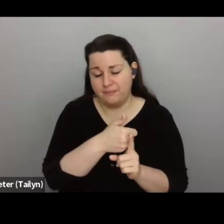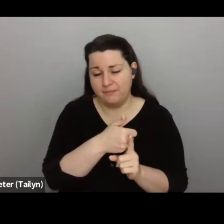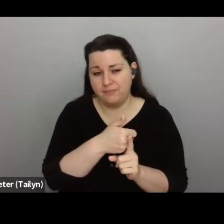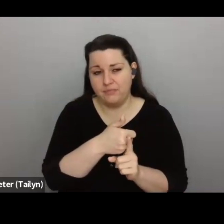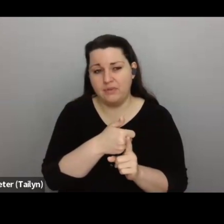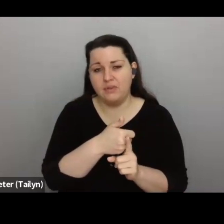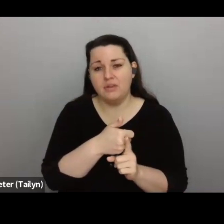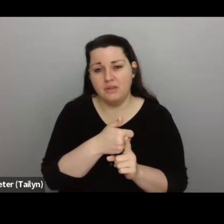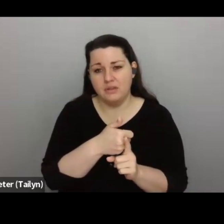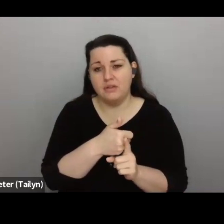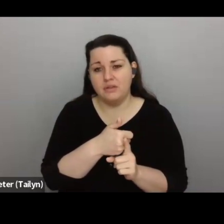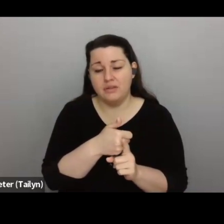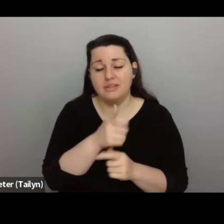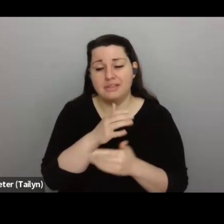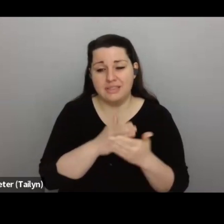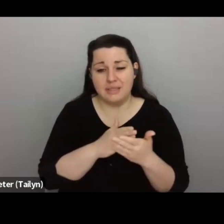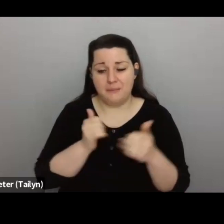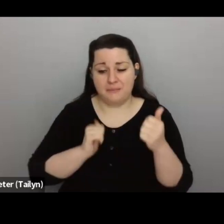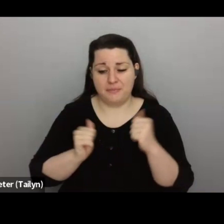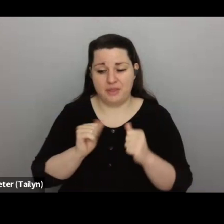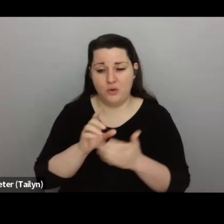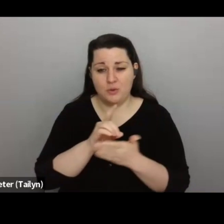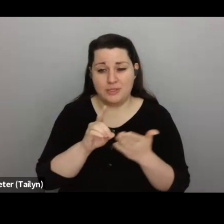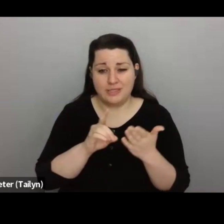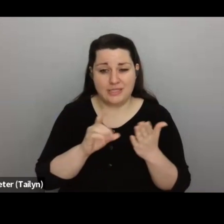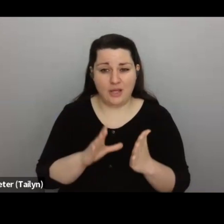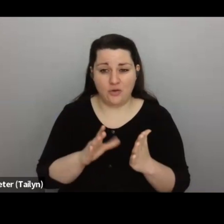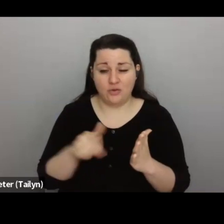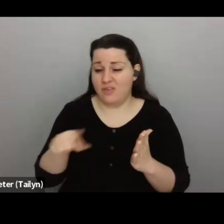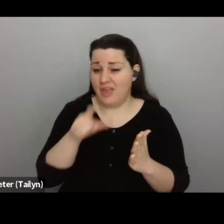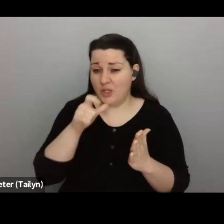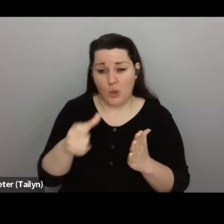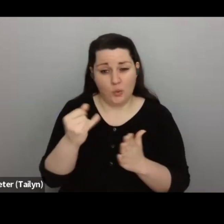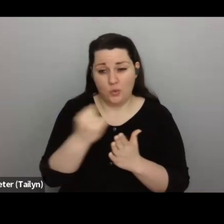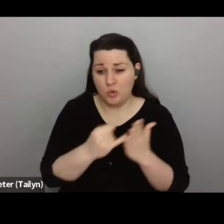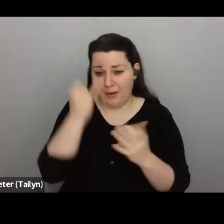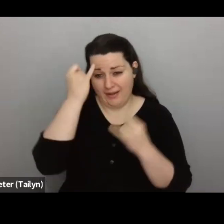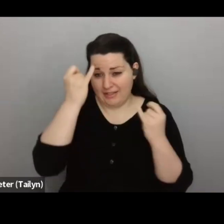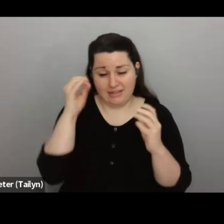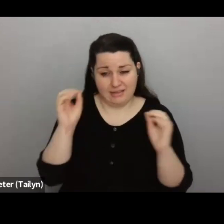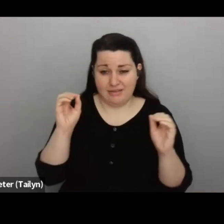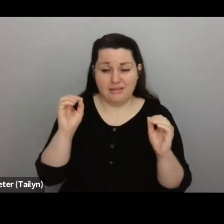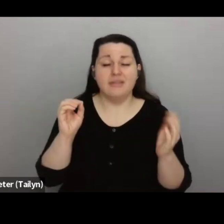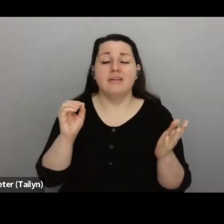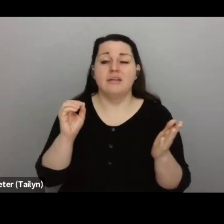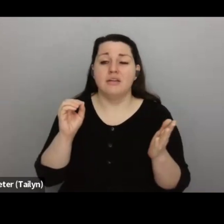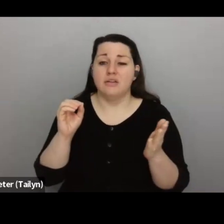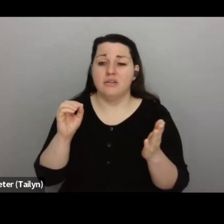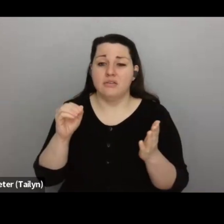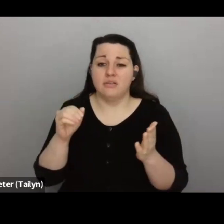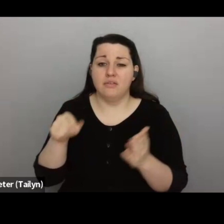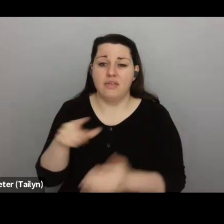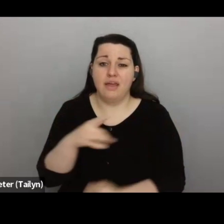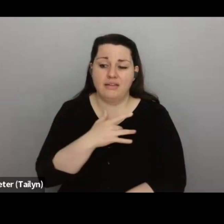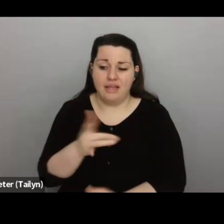And there are some theater designers that they don't draw their ideas, that they do just mainly